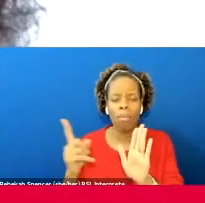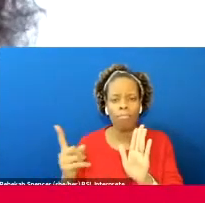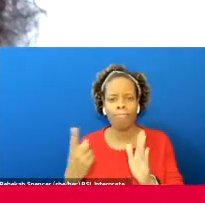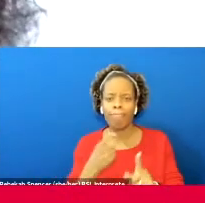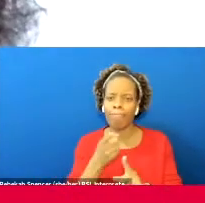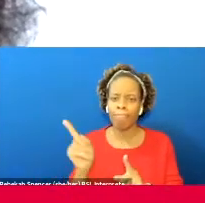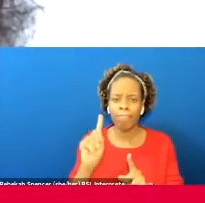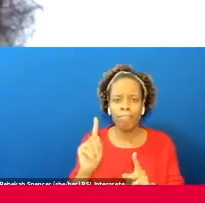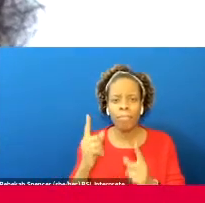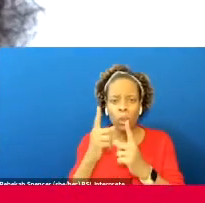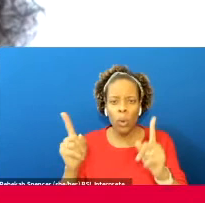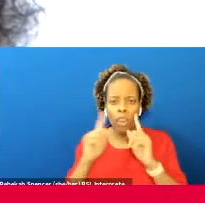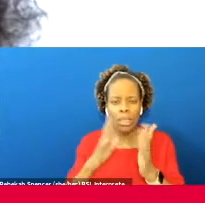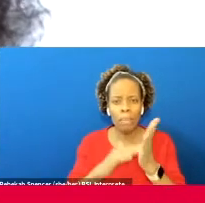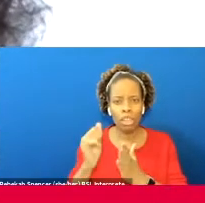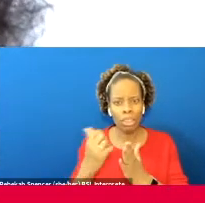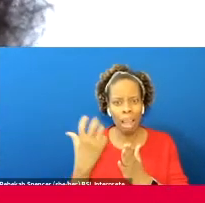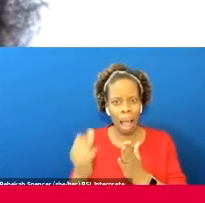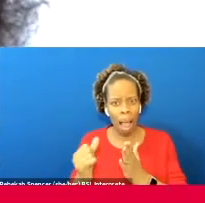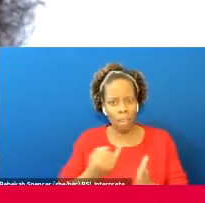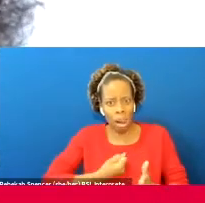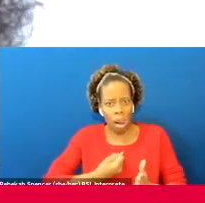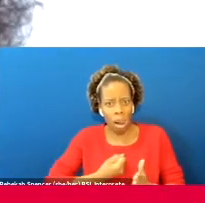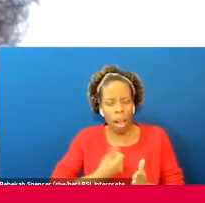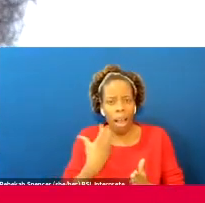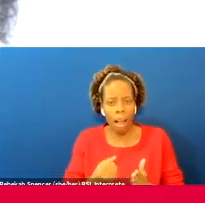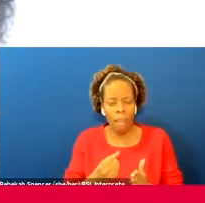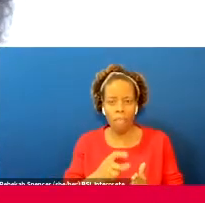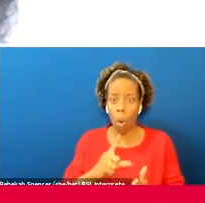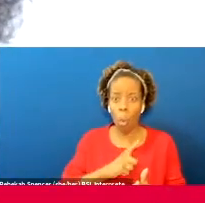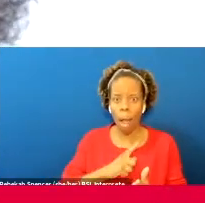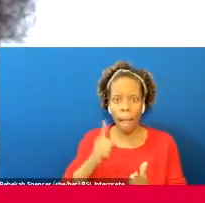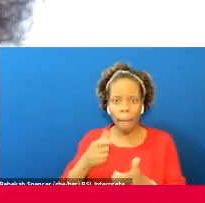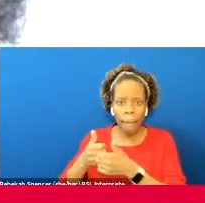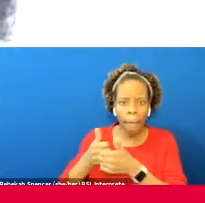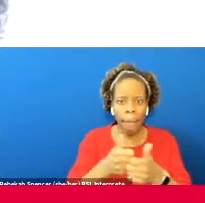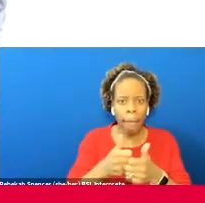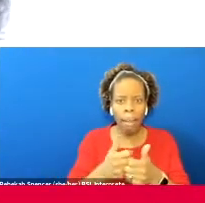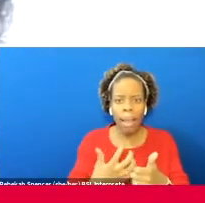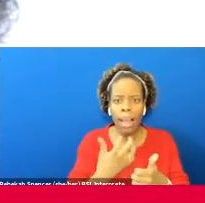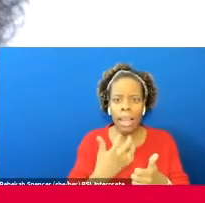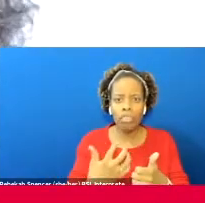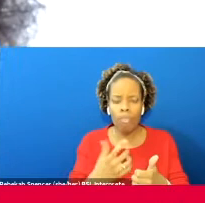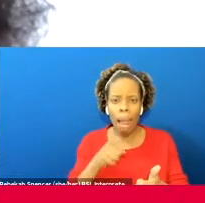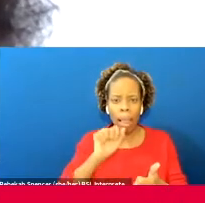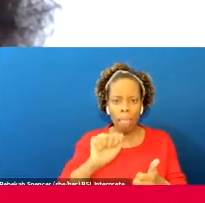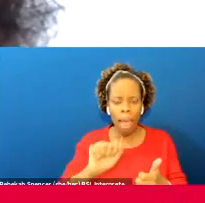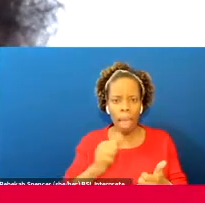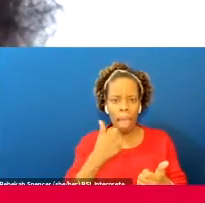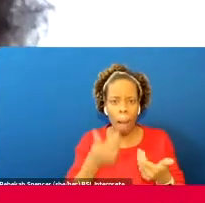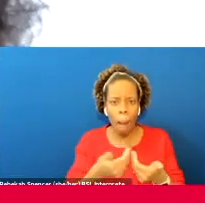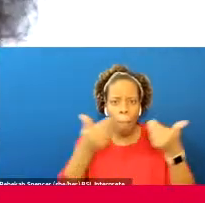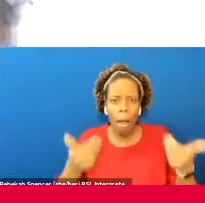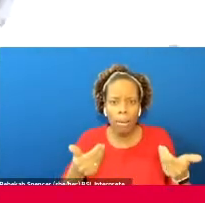of Manchester has had when it comes to furthering Israeli apartheid. The report is called Entangled. I hope it'll come up in the